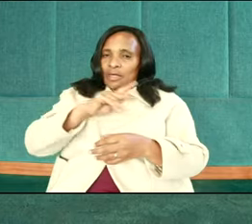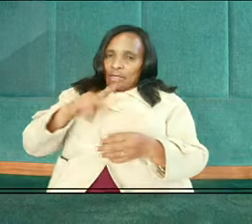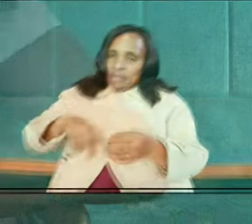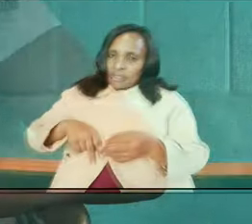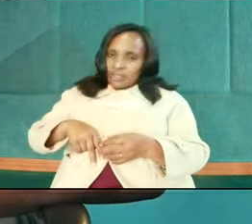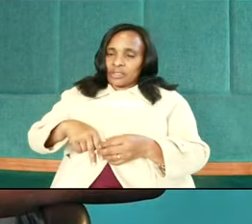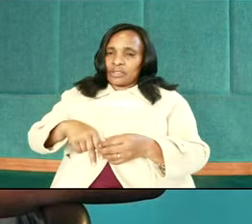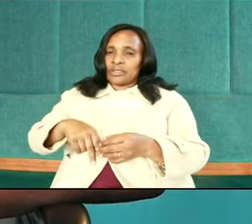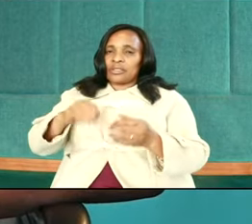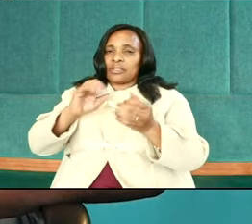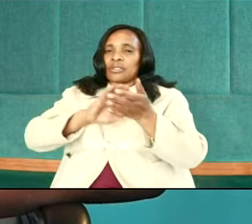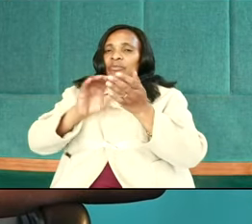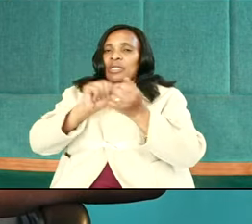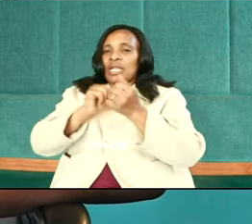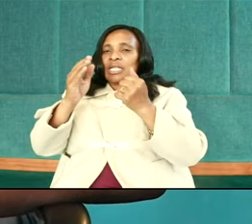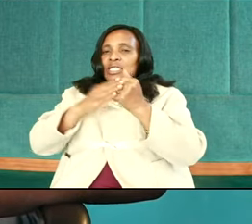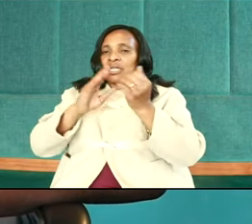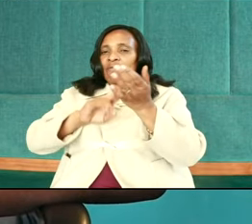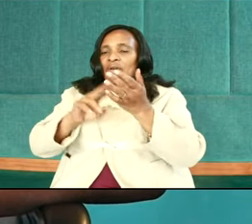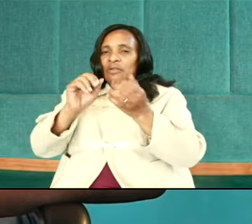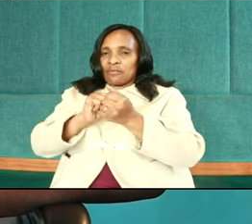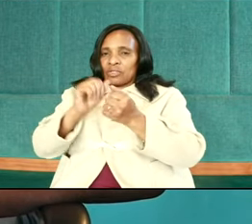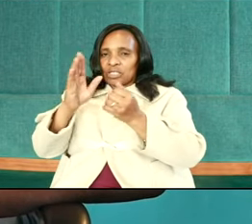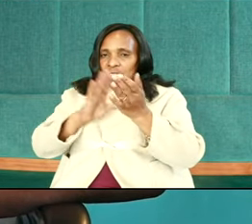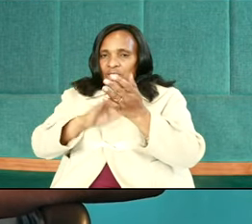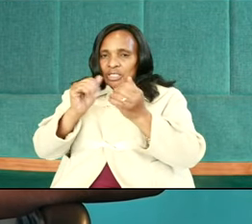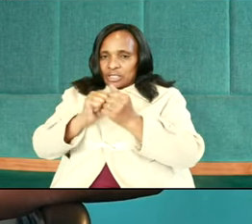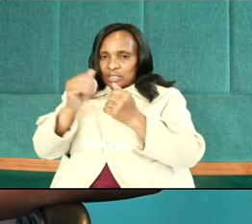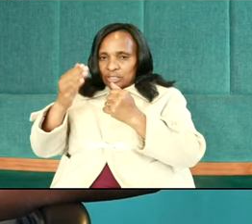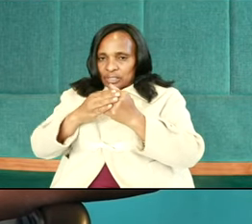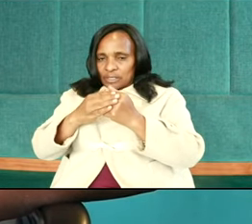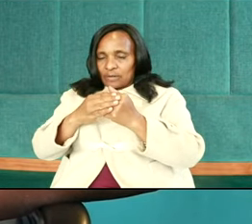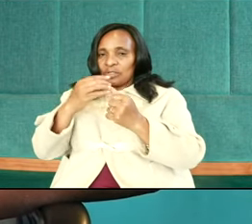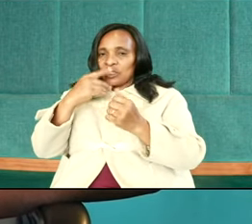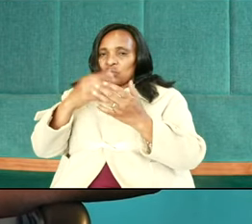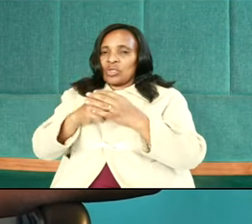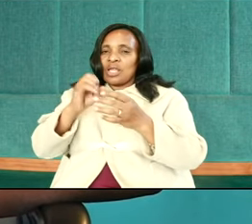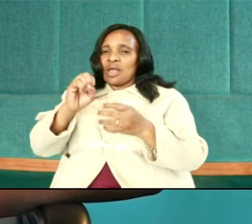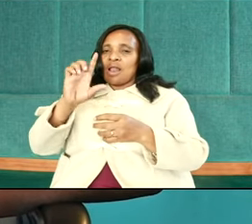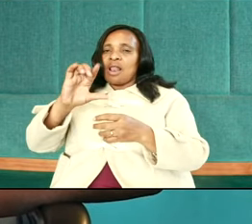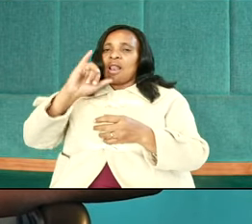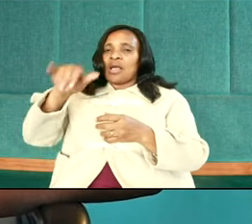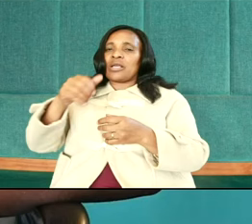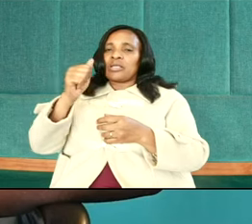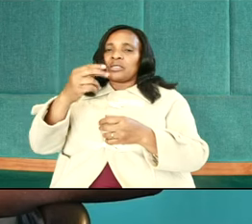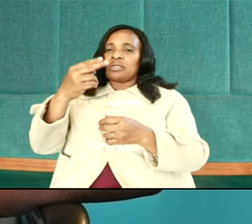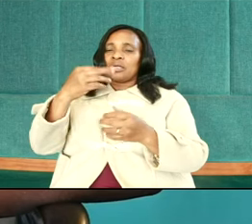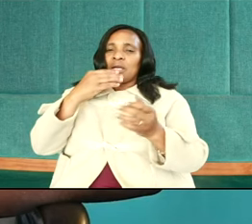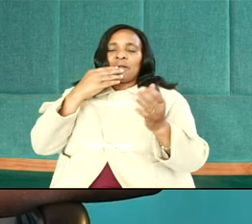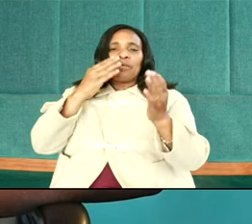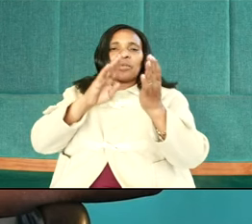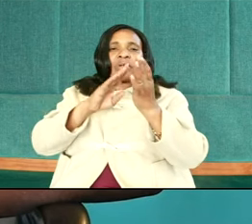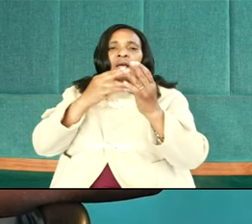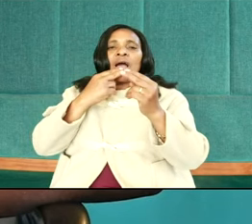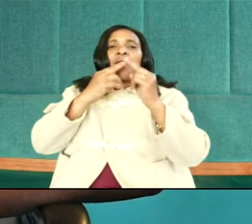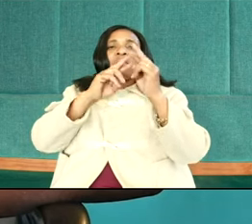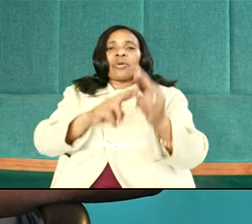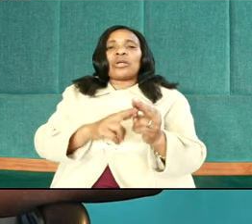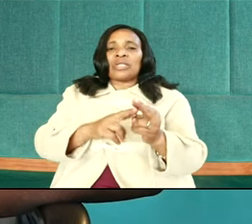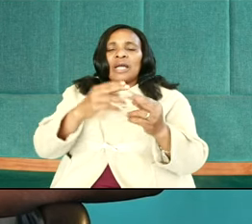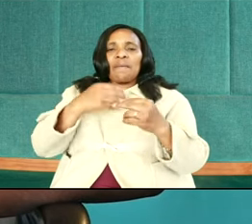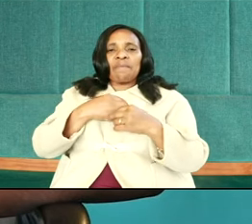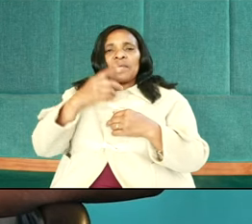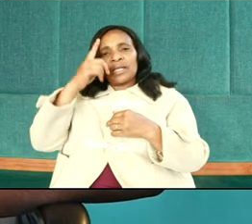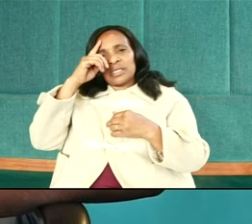14, 15, and 18. Mm-hmm. So it says, Elijah replied, "I have been very zealous for the